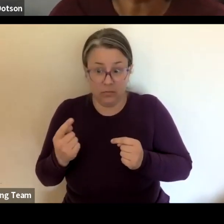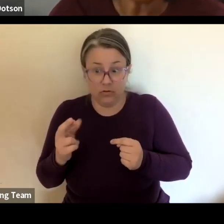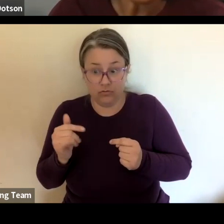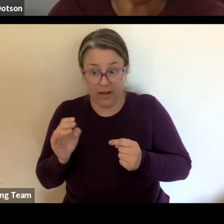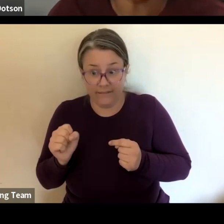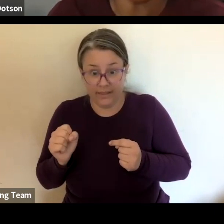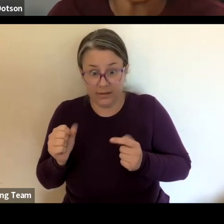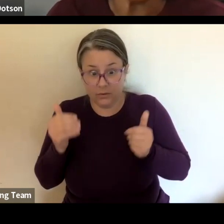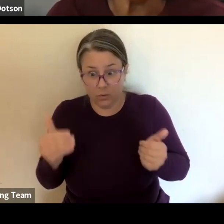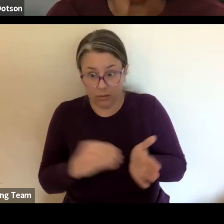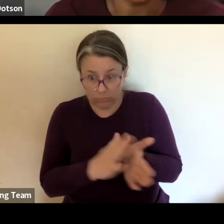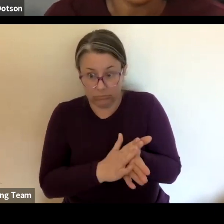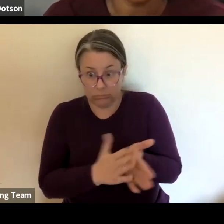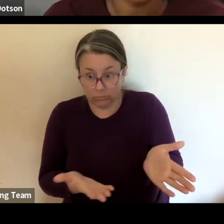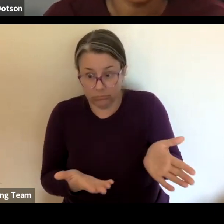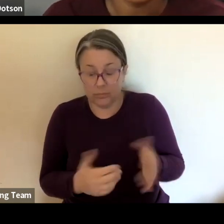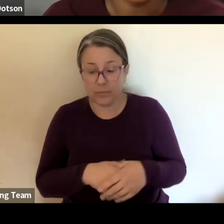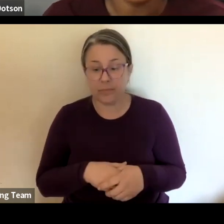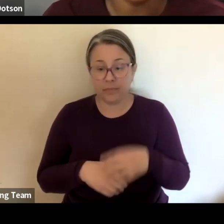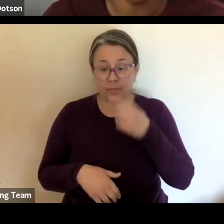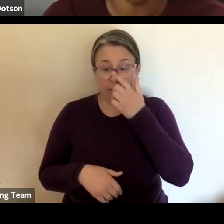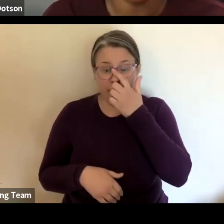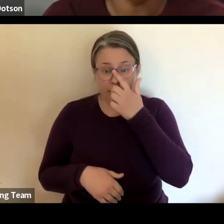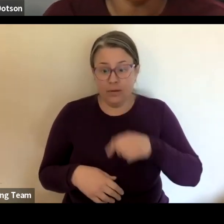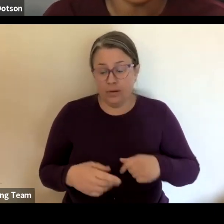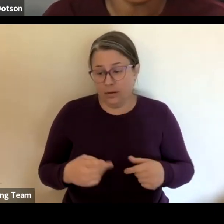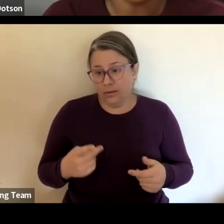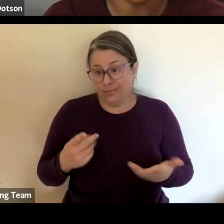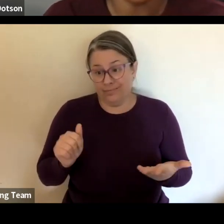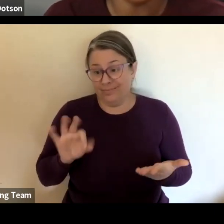be able to have that as a way of interpreting what we're reading.